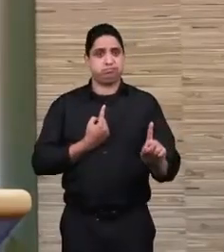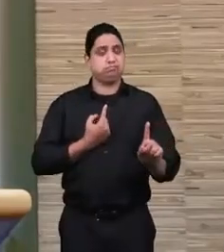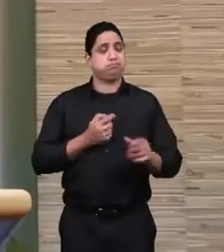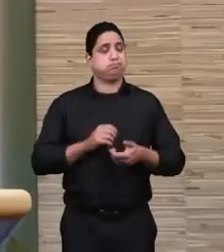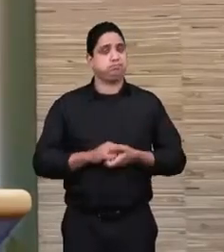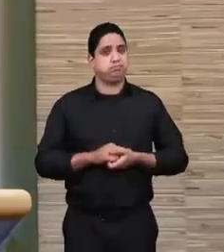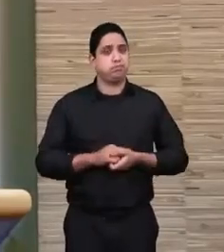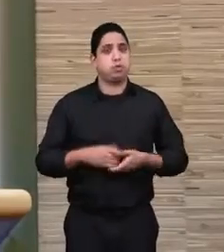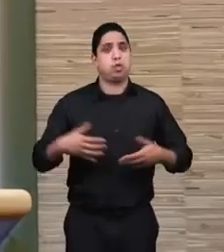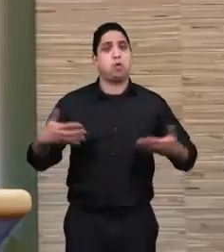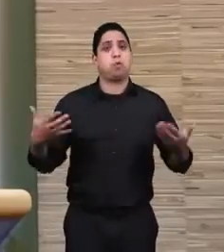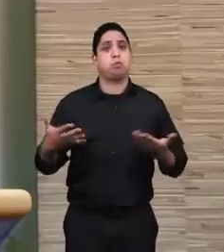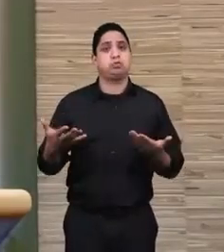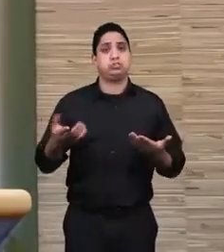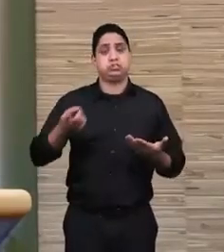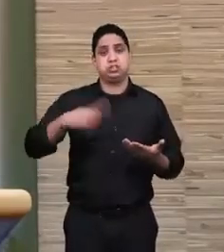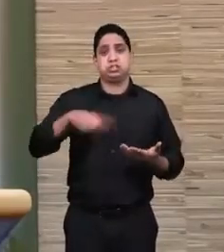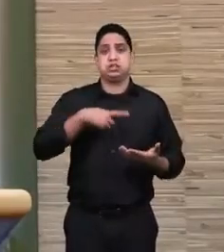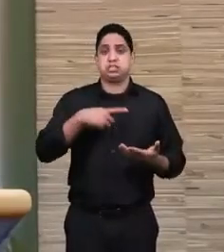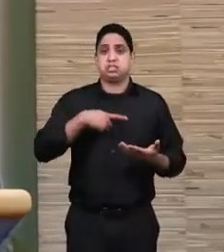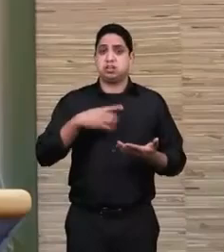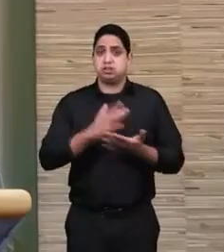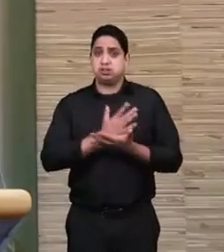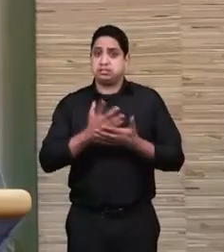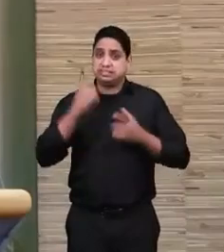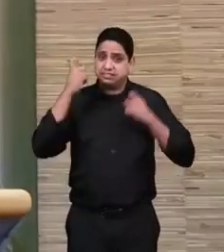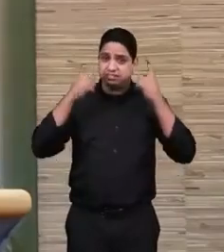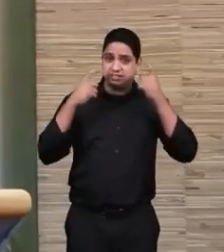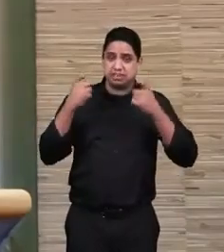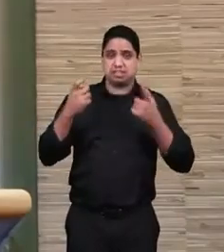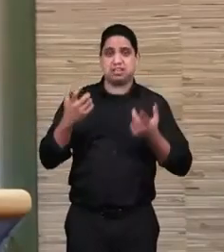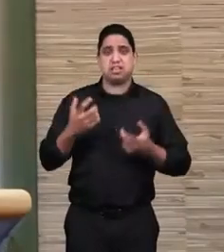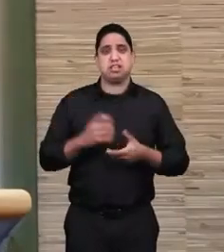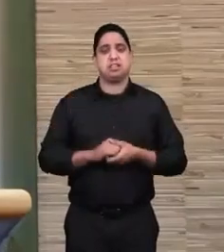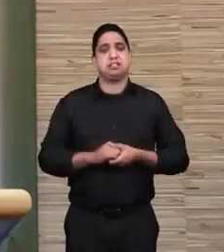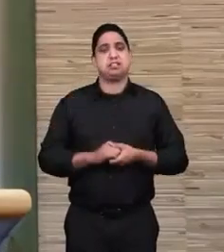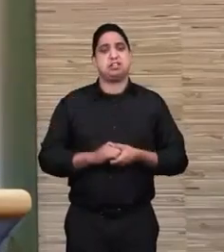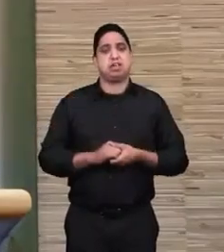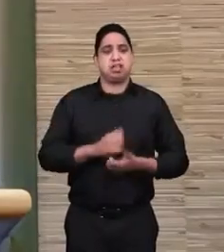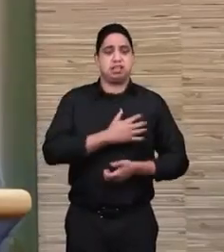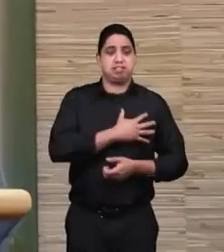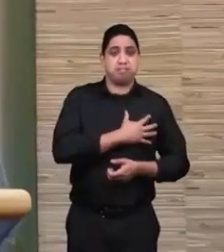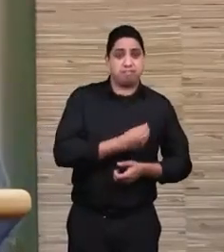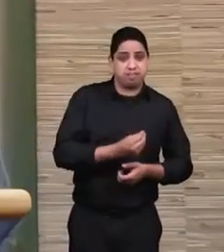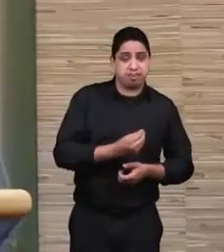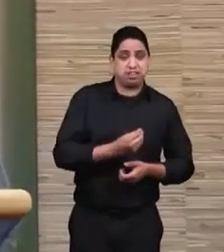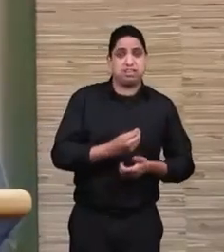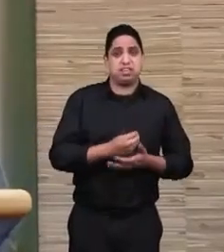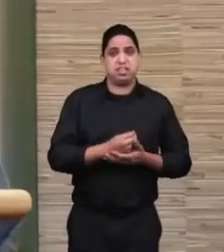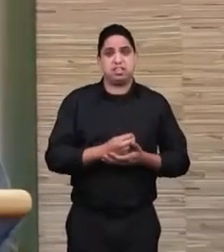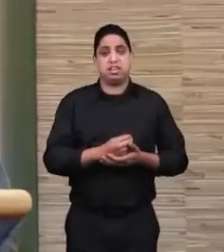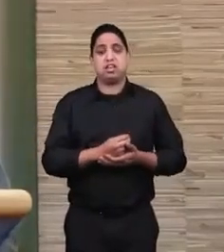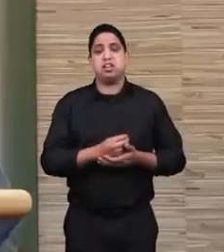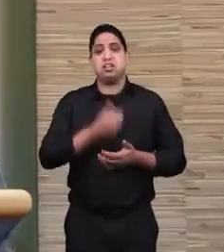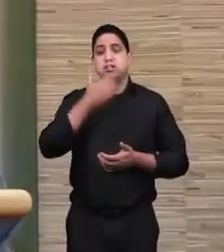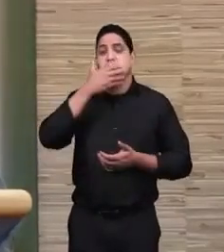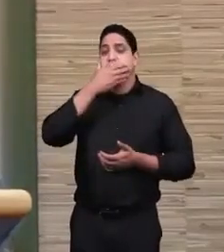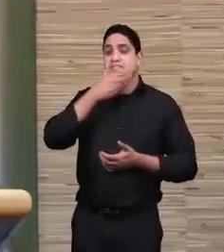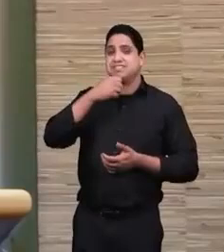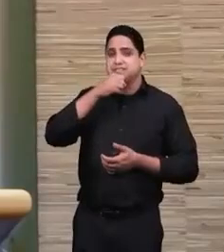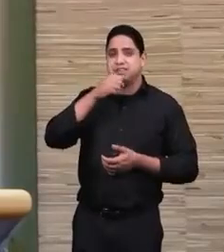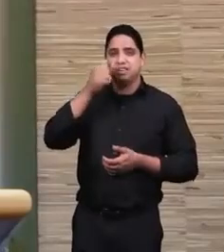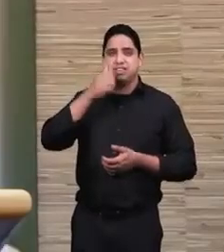that bring us concern. Children taking care of parents, parents taking care of children who are